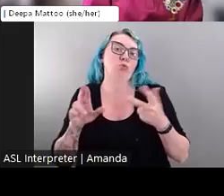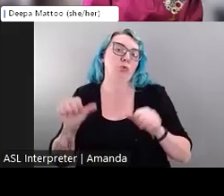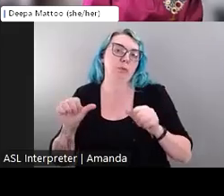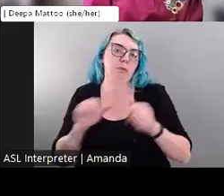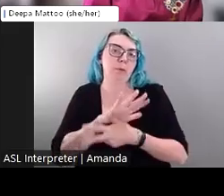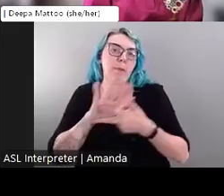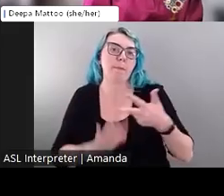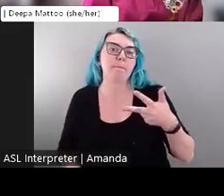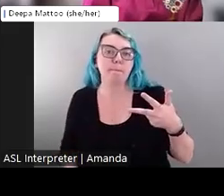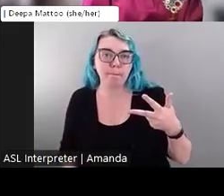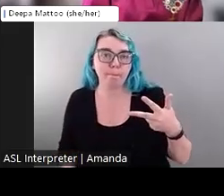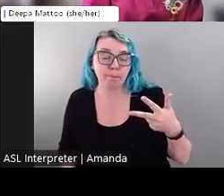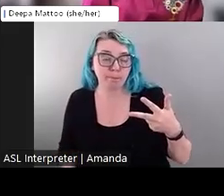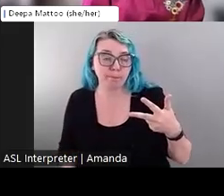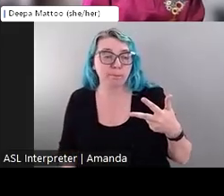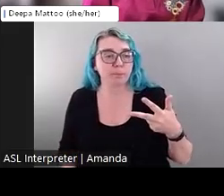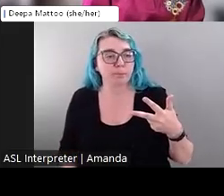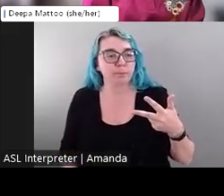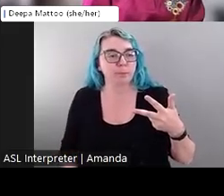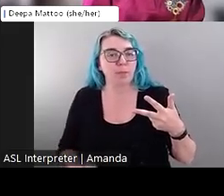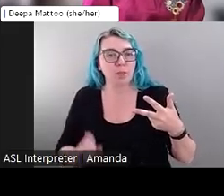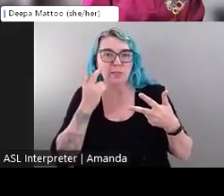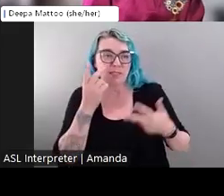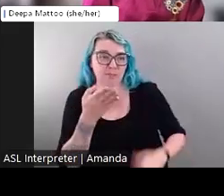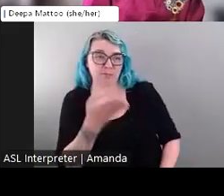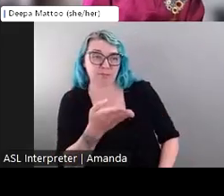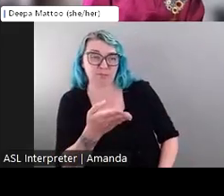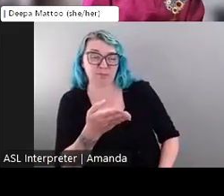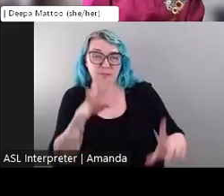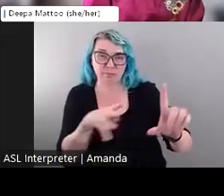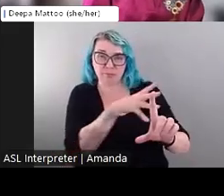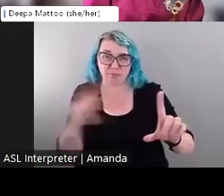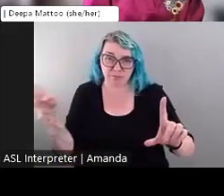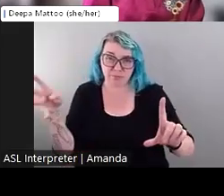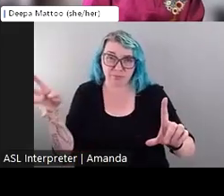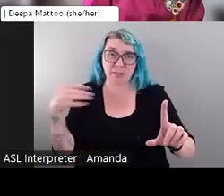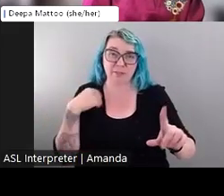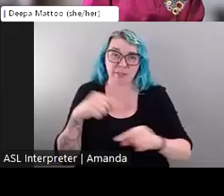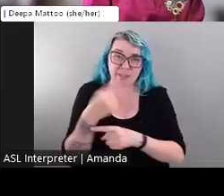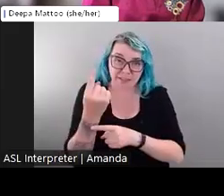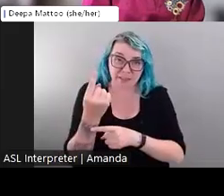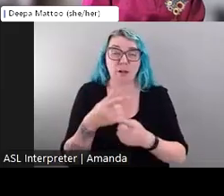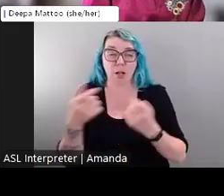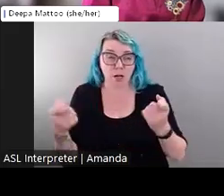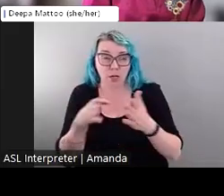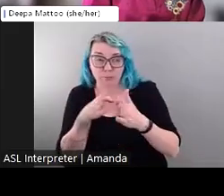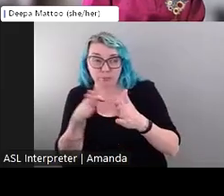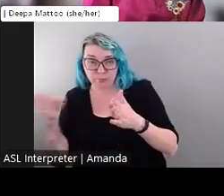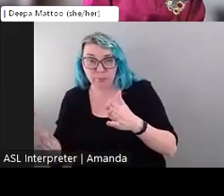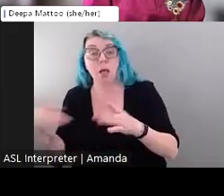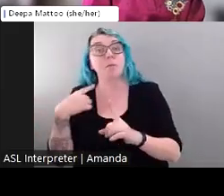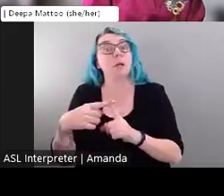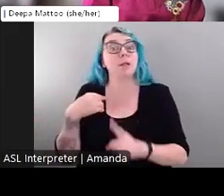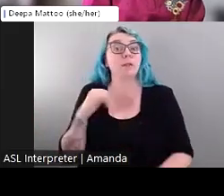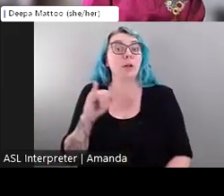table down here. They'll each be categorized by a unique RISA ID number. So each time you begin